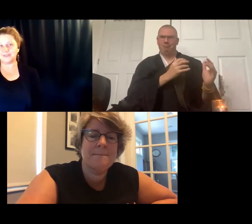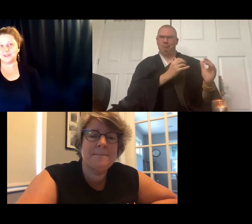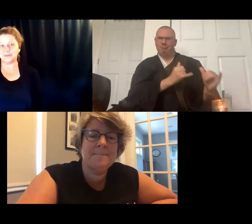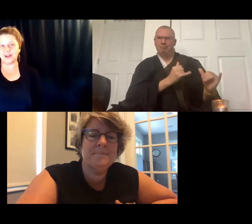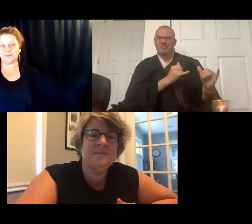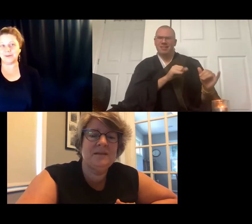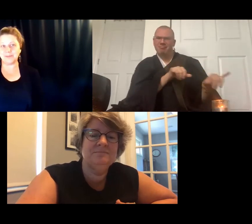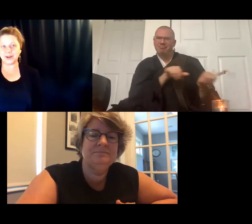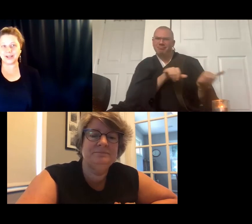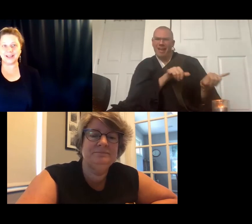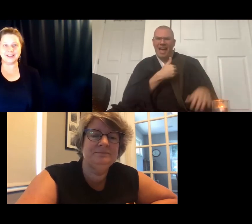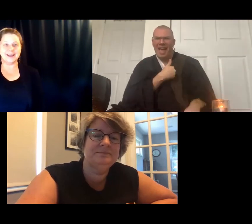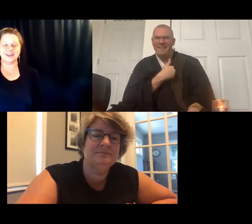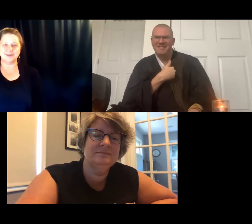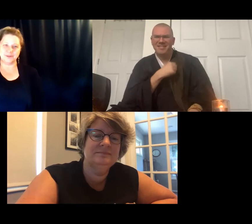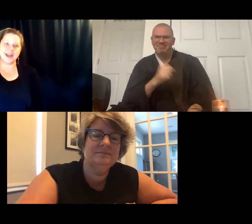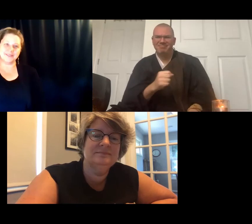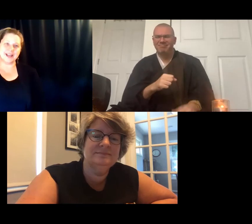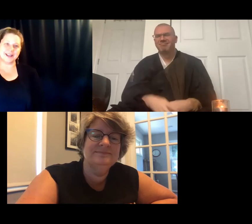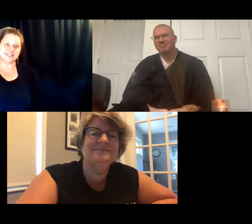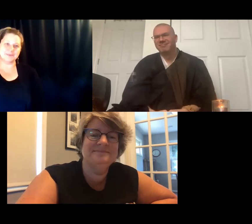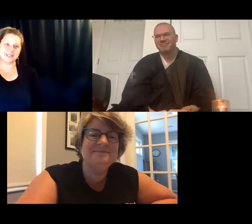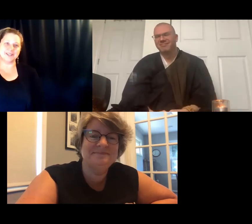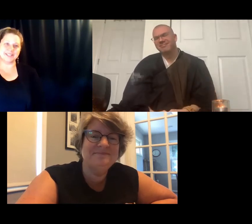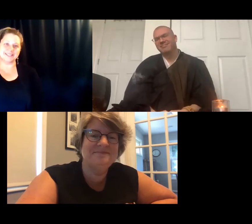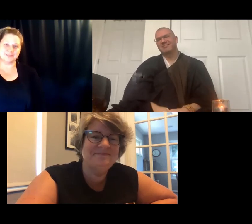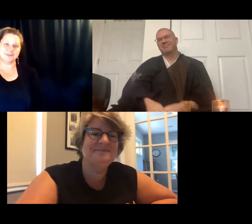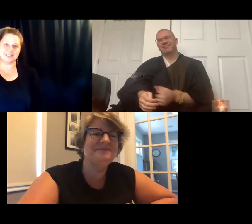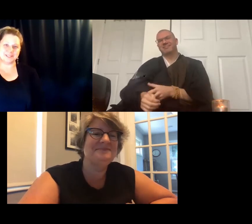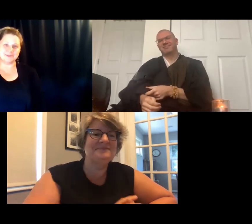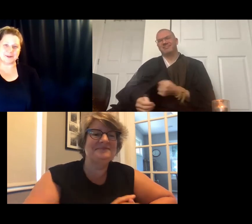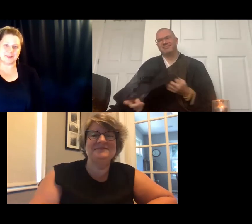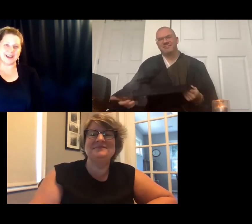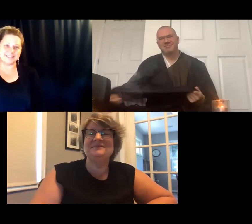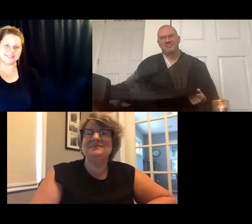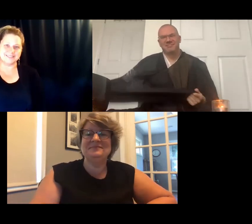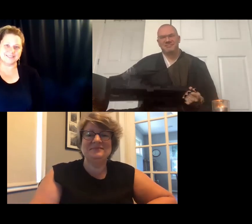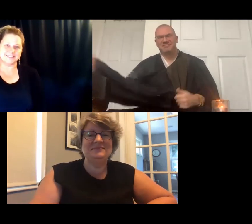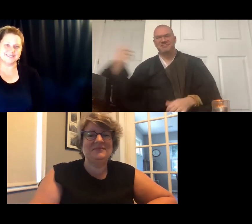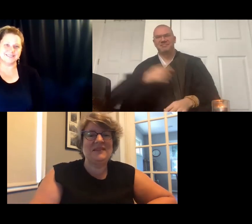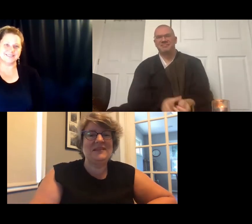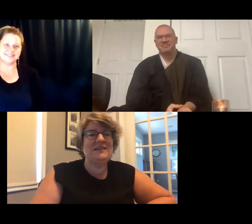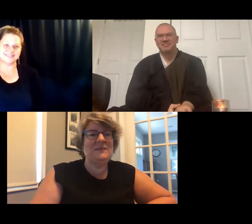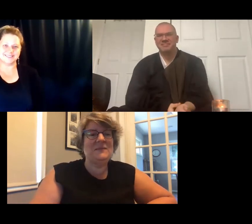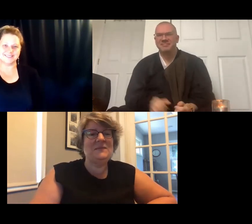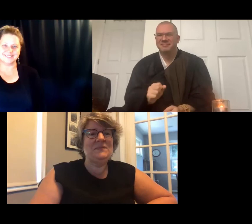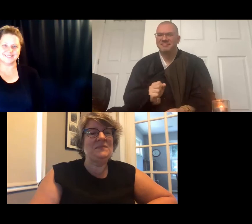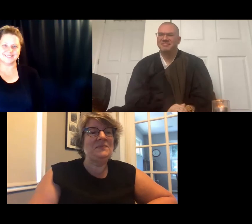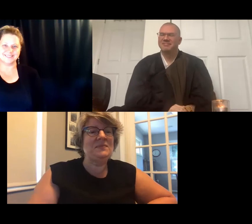China, if you're from America. We have a lot of similarities, and we need to remember that.